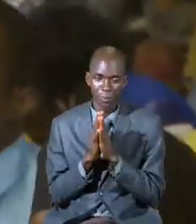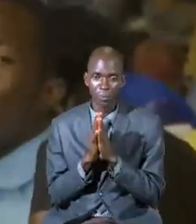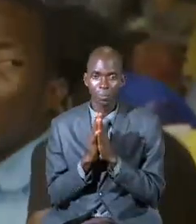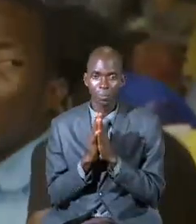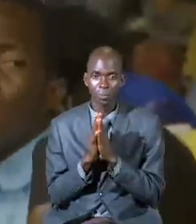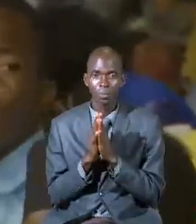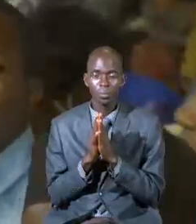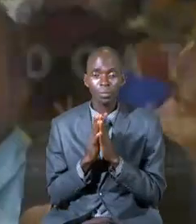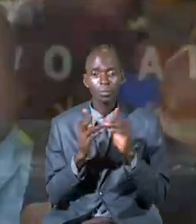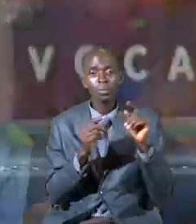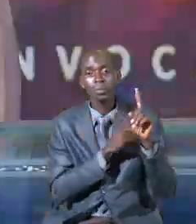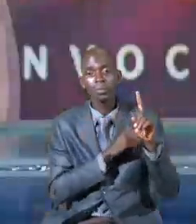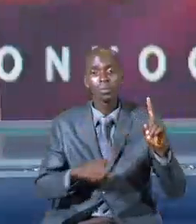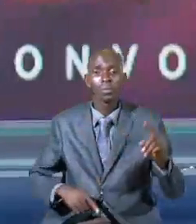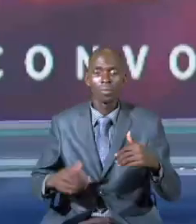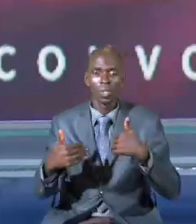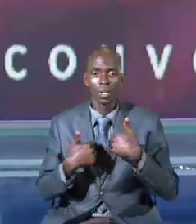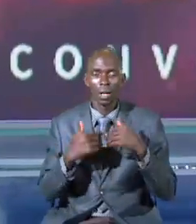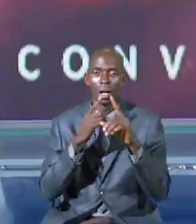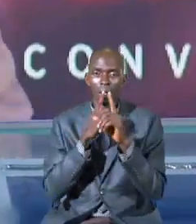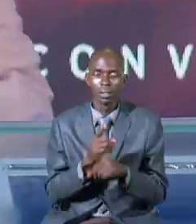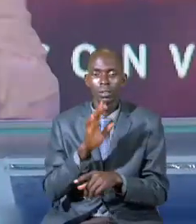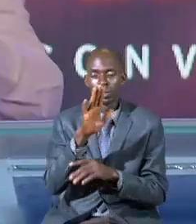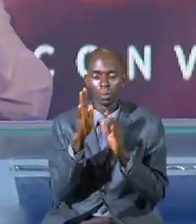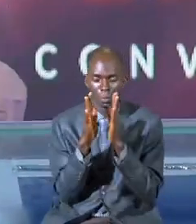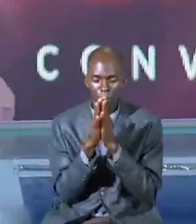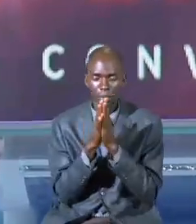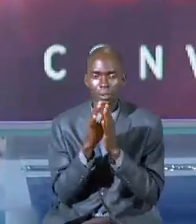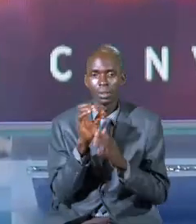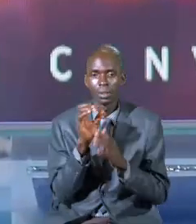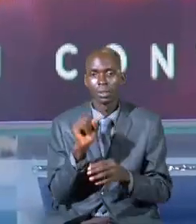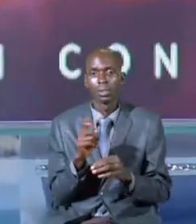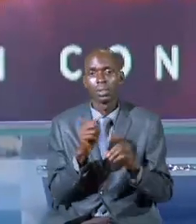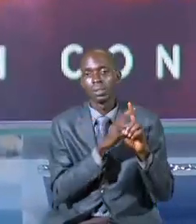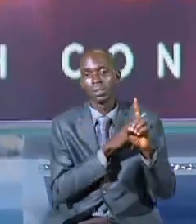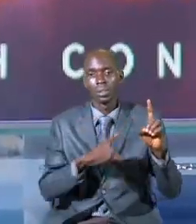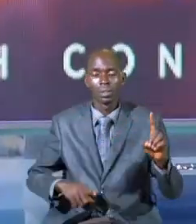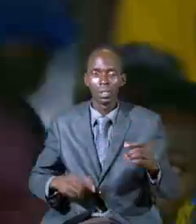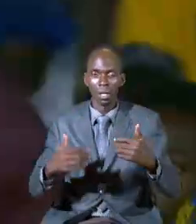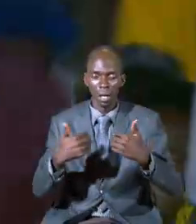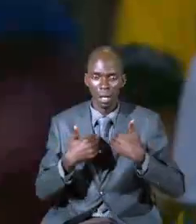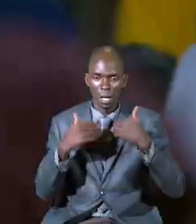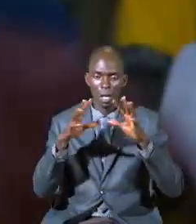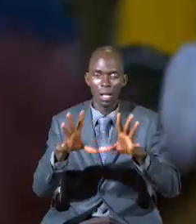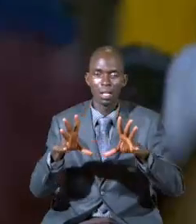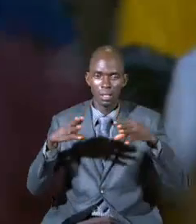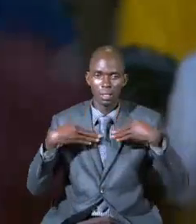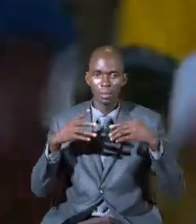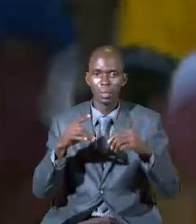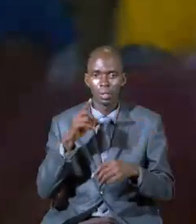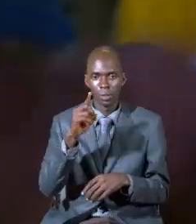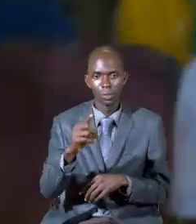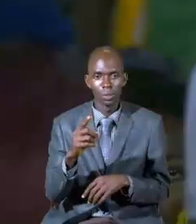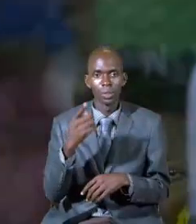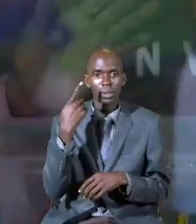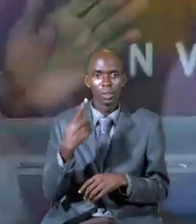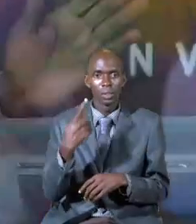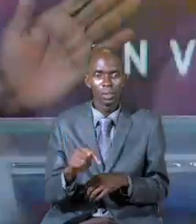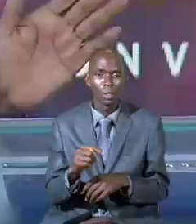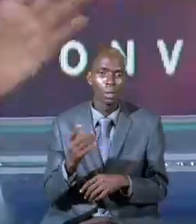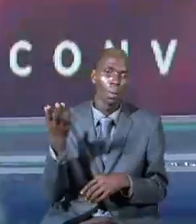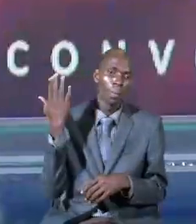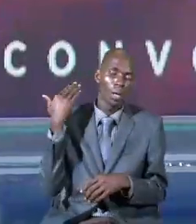The Lord has answered your prayer. The Lord has accepted you. The past is